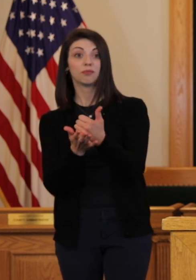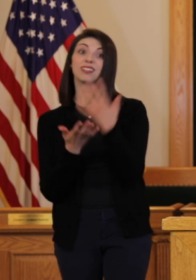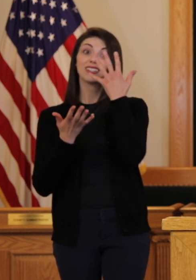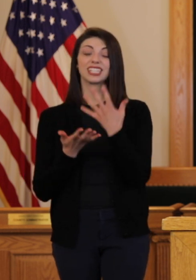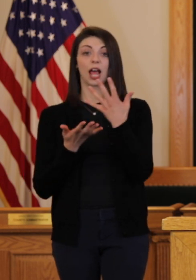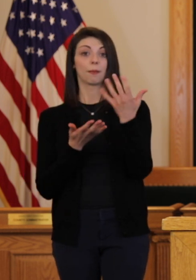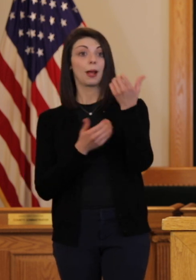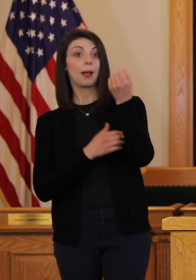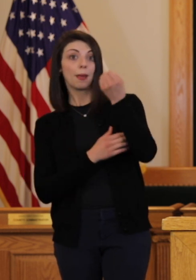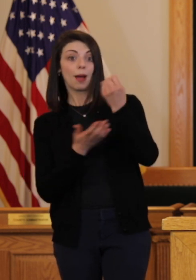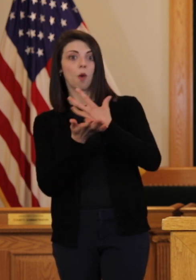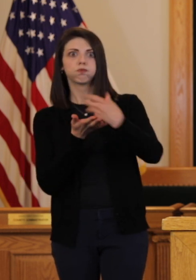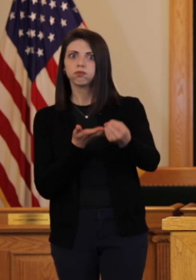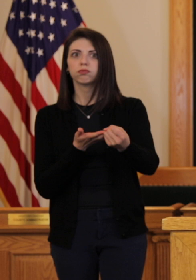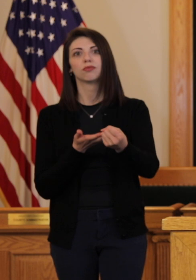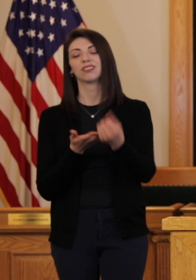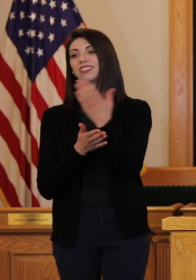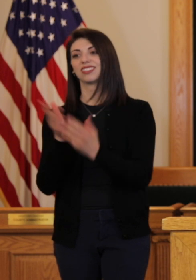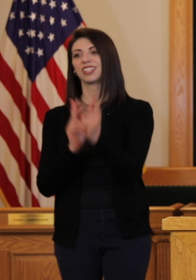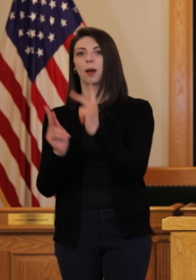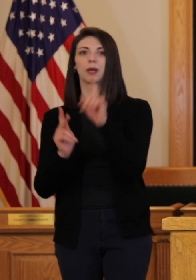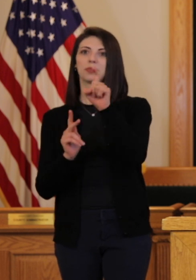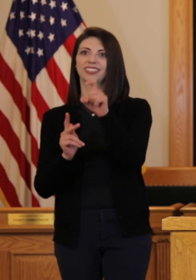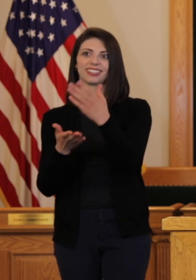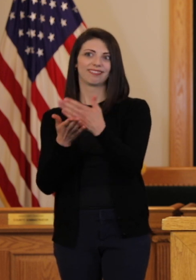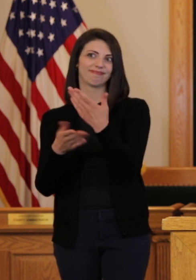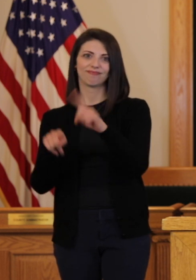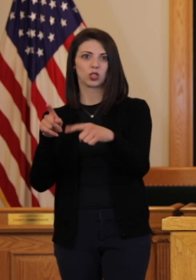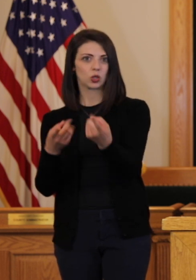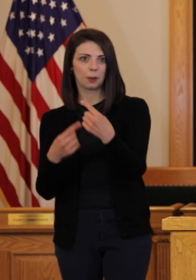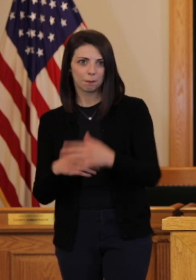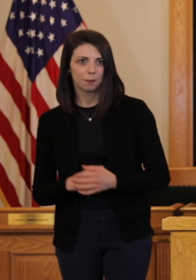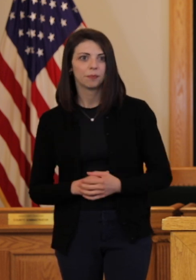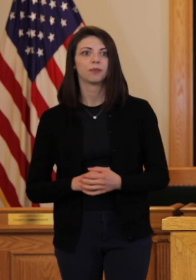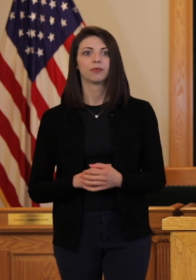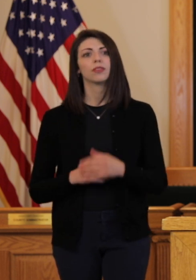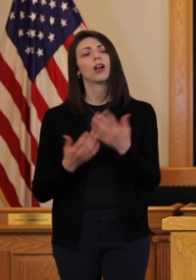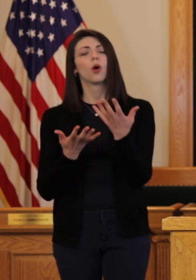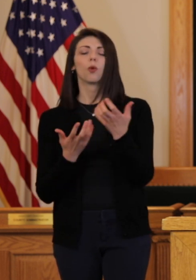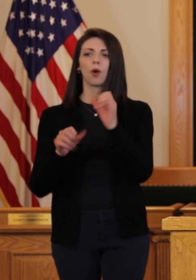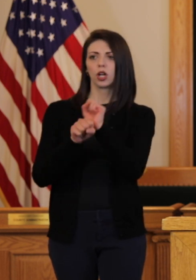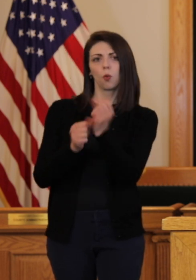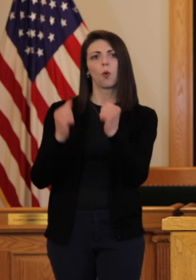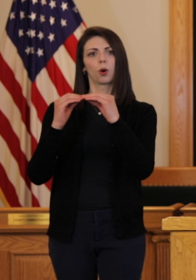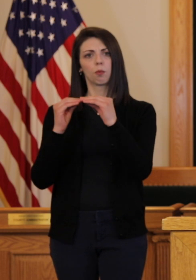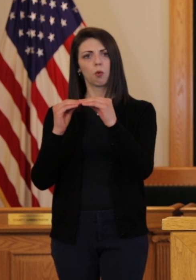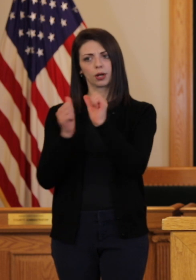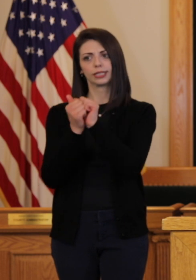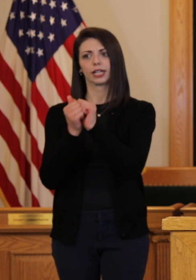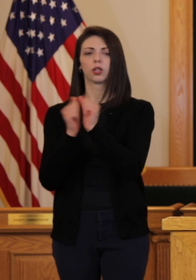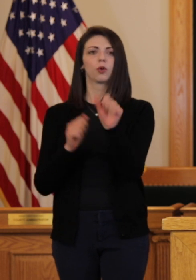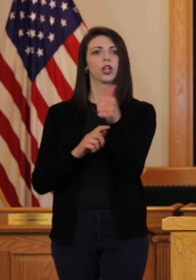away. The legislature will continue to work with the Dairy Farmers of America and our local dairy farms to bring more of these events to Oswego